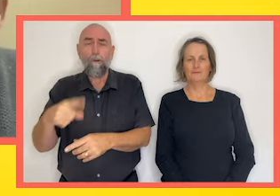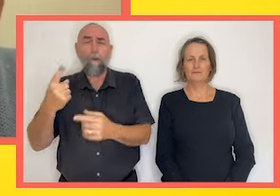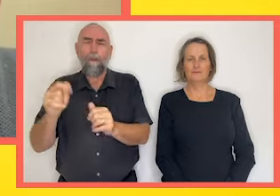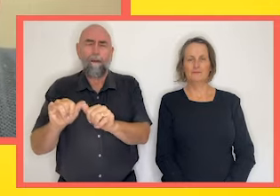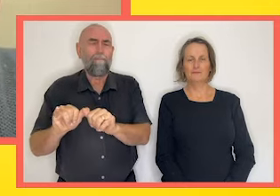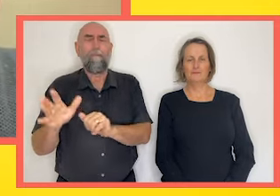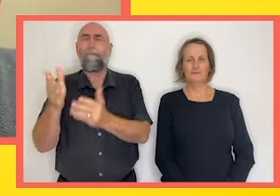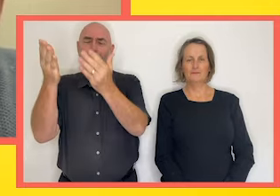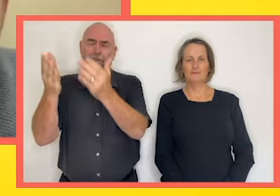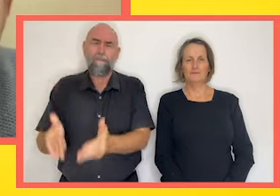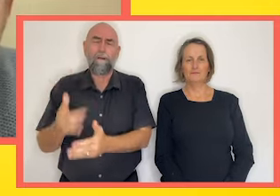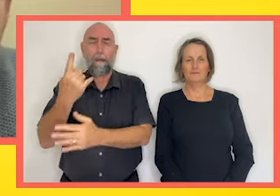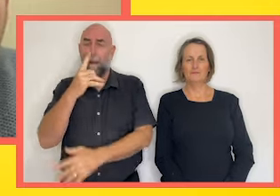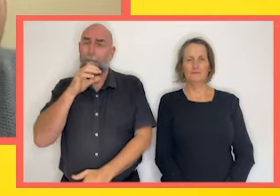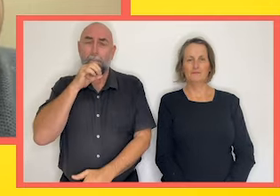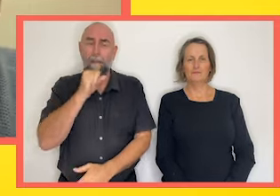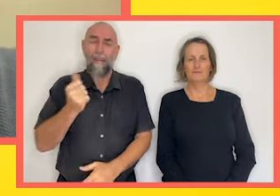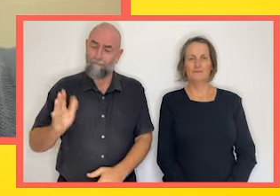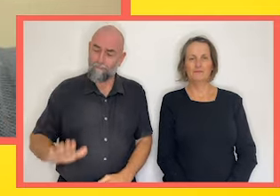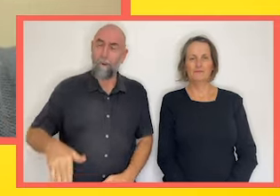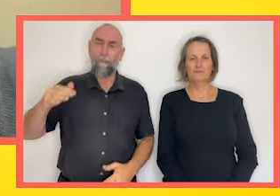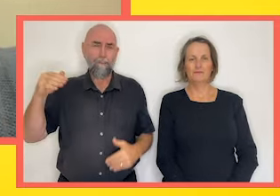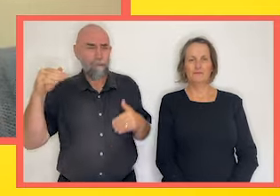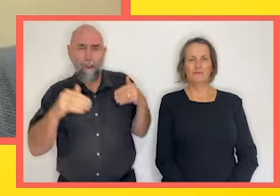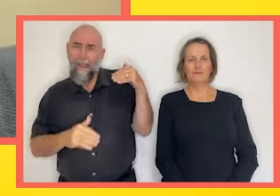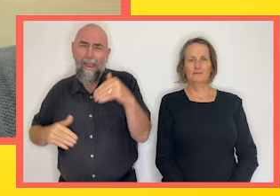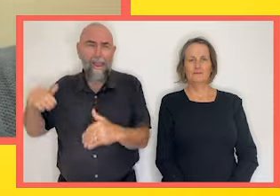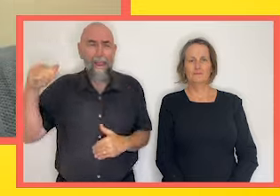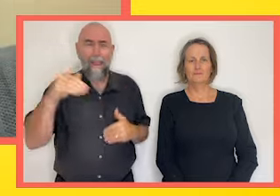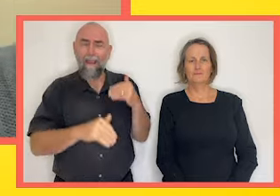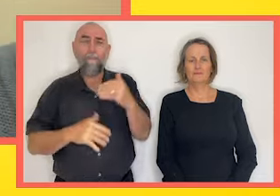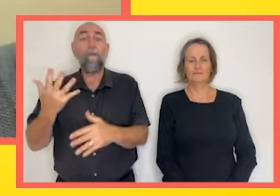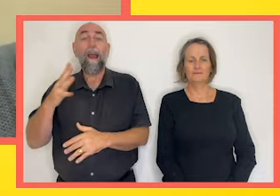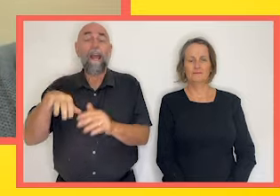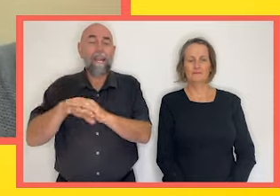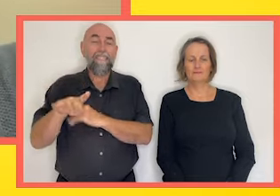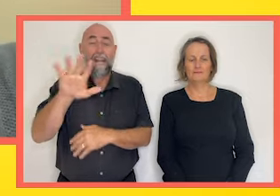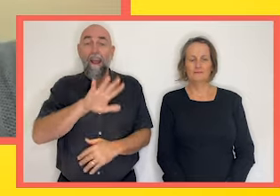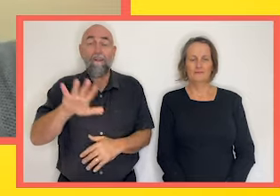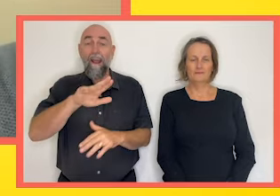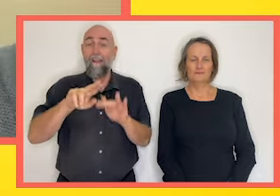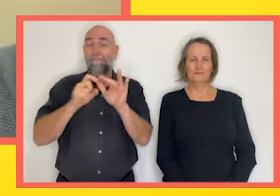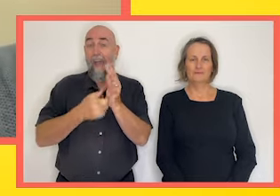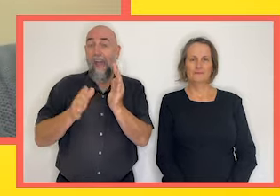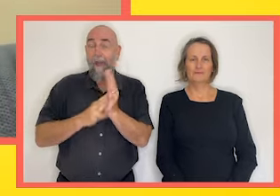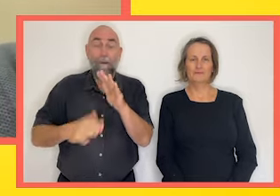country, the man who grew up swimming in the farm dams, yabby